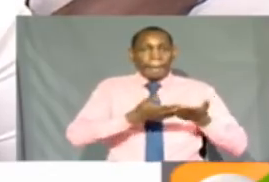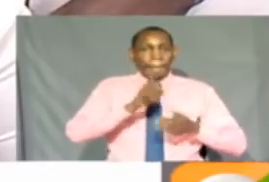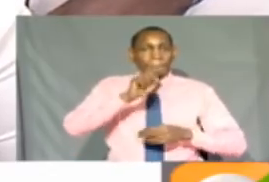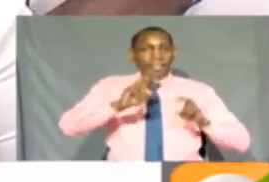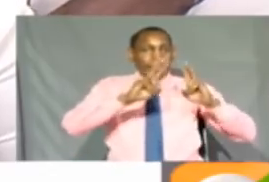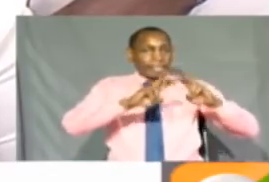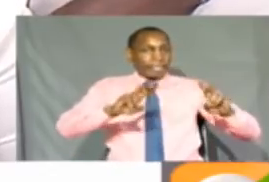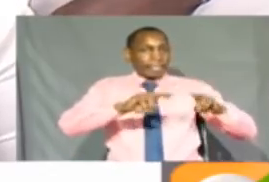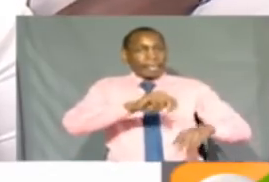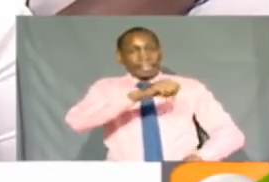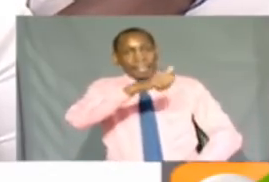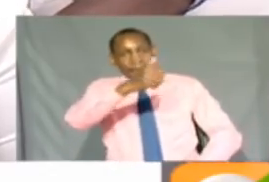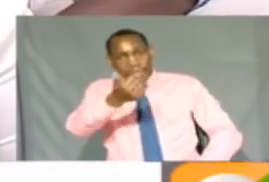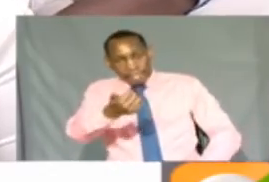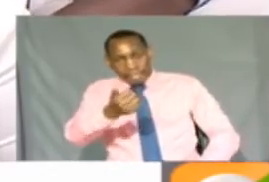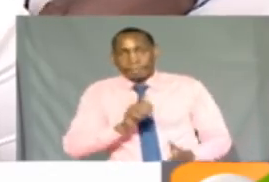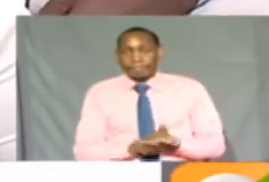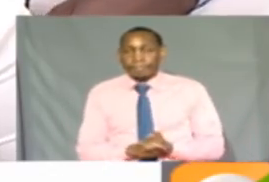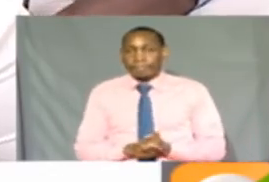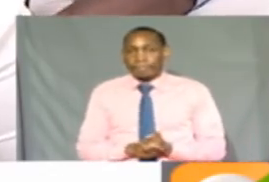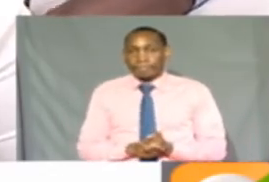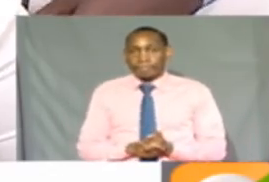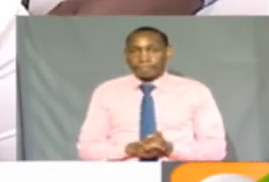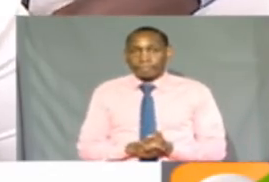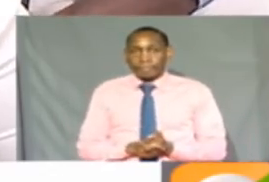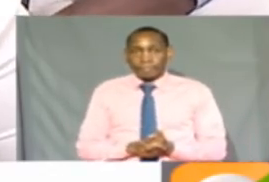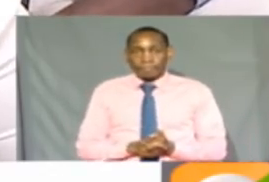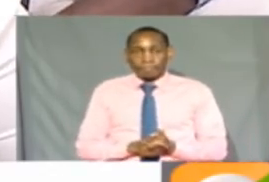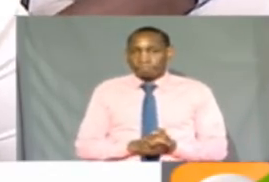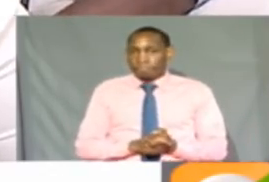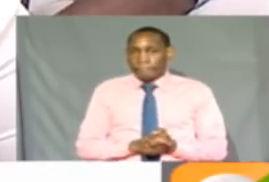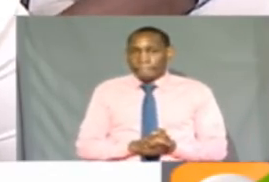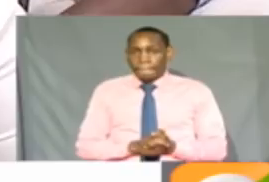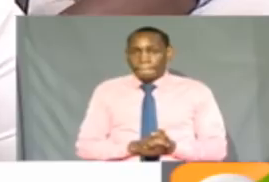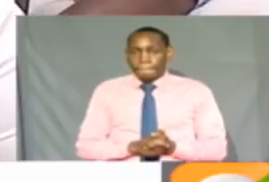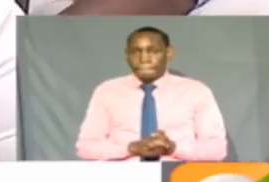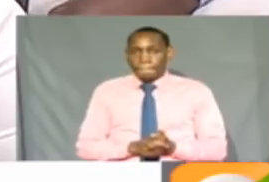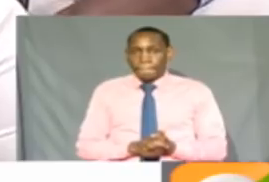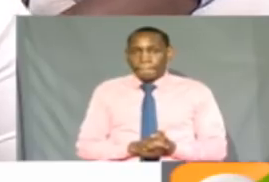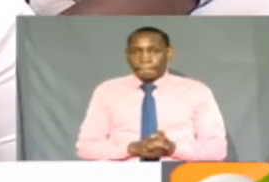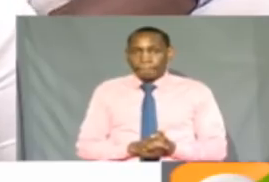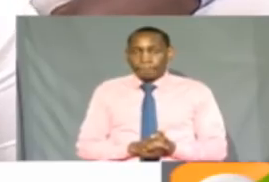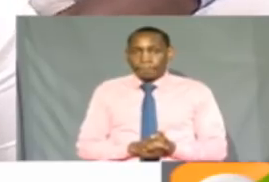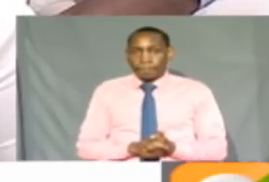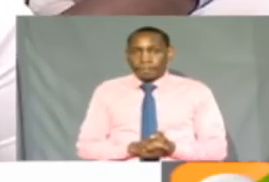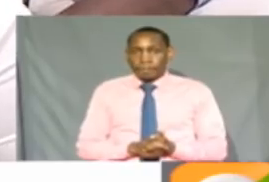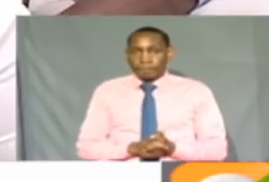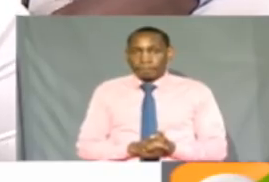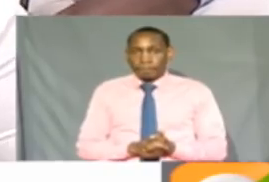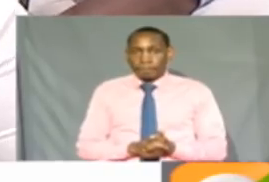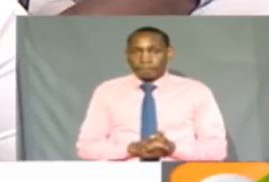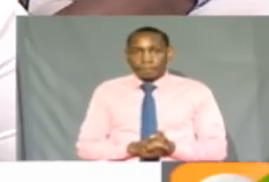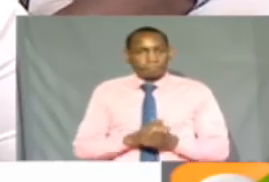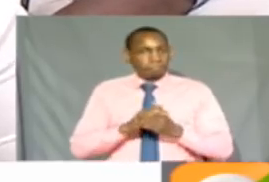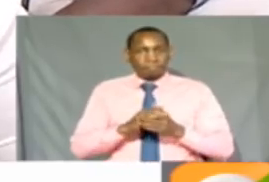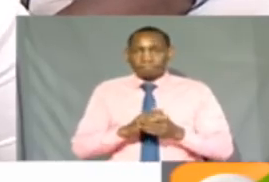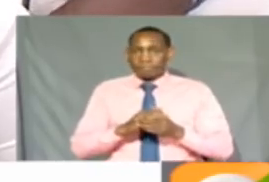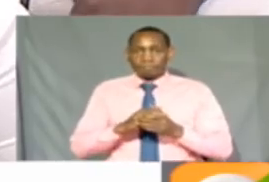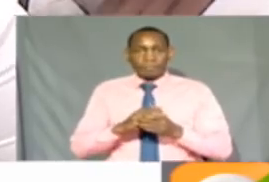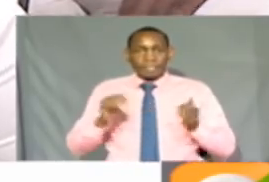for otherwise. Have to find an exit or something of the sort. So, like, there is no